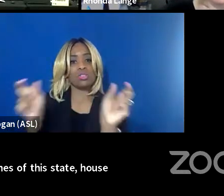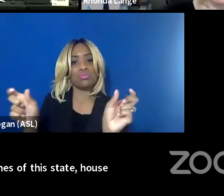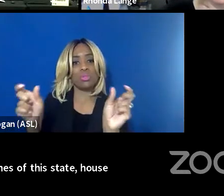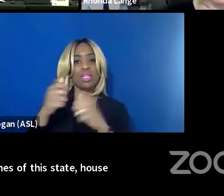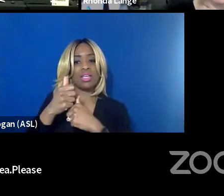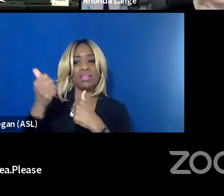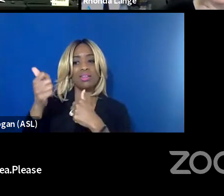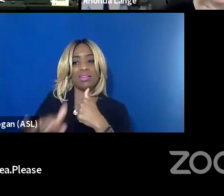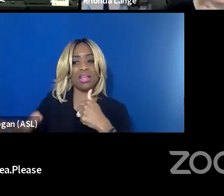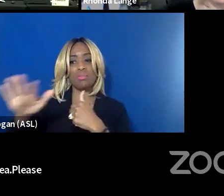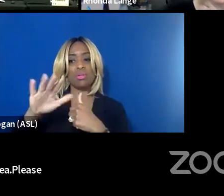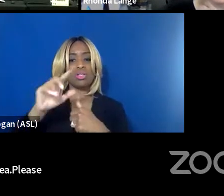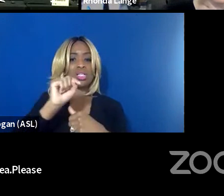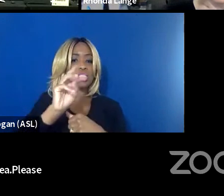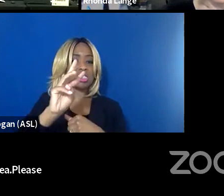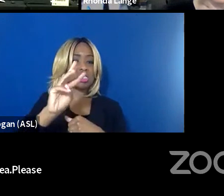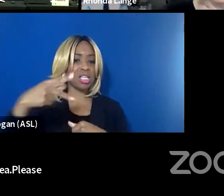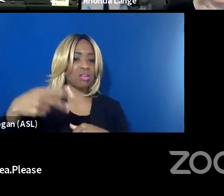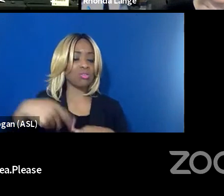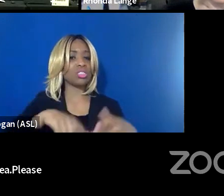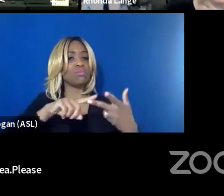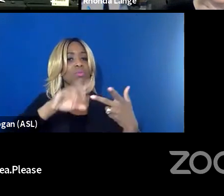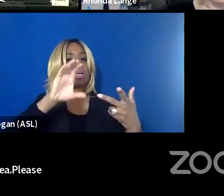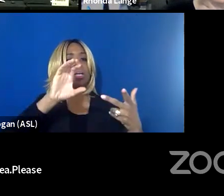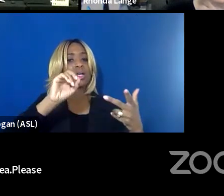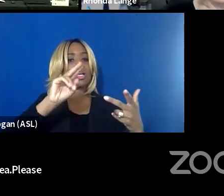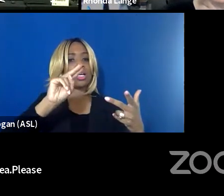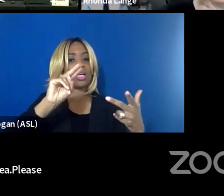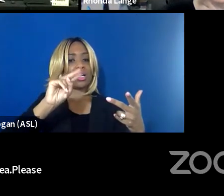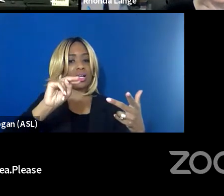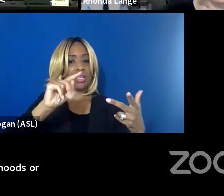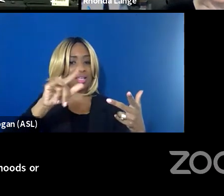or counties or townships if it's at all possible.